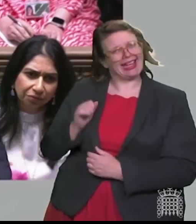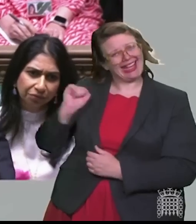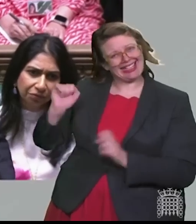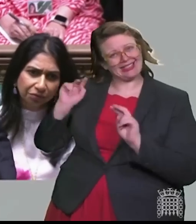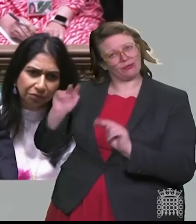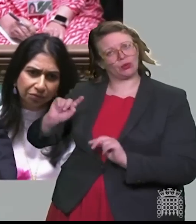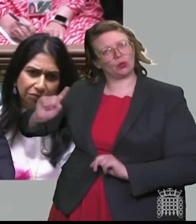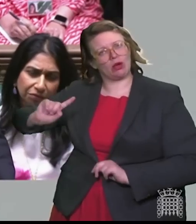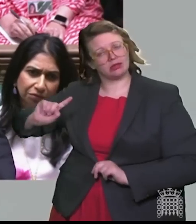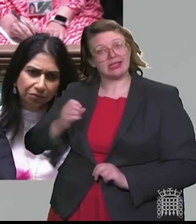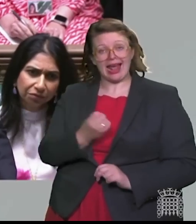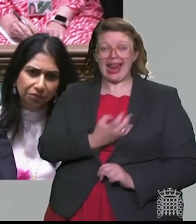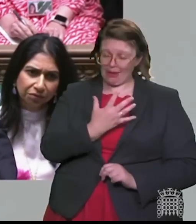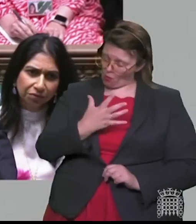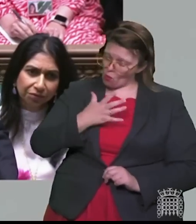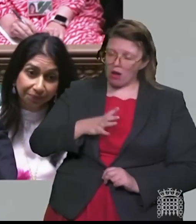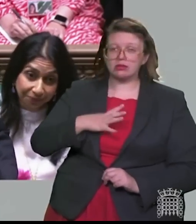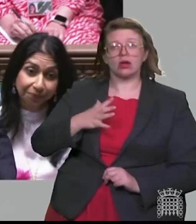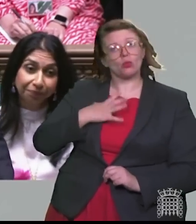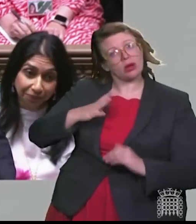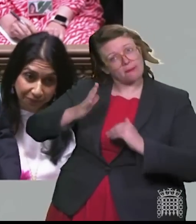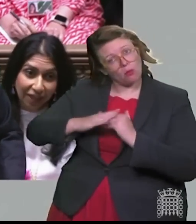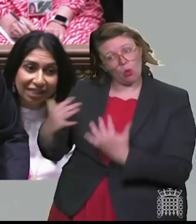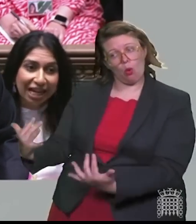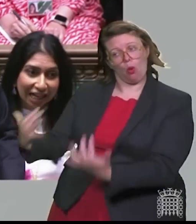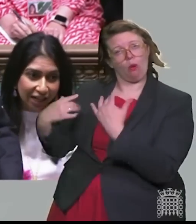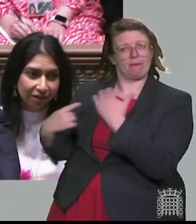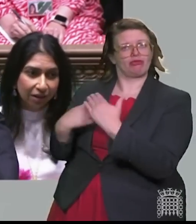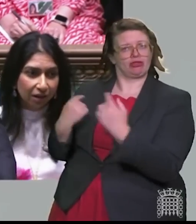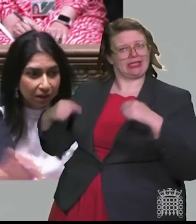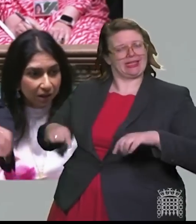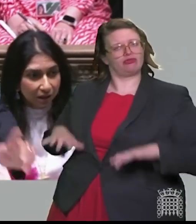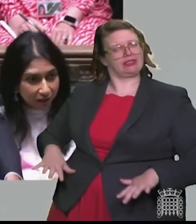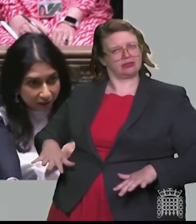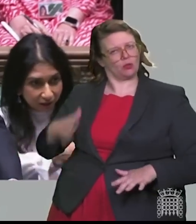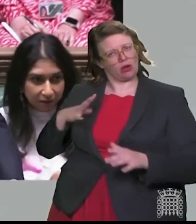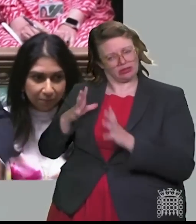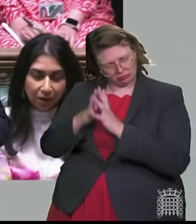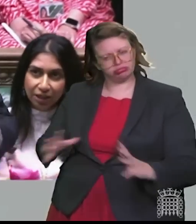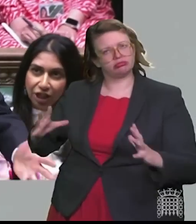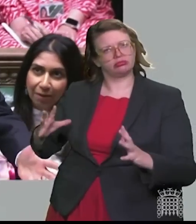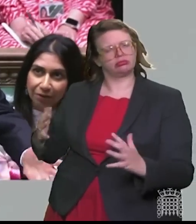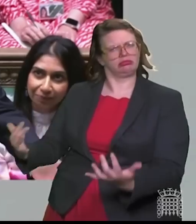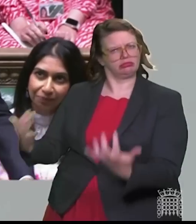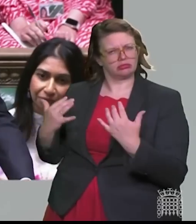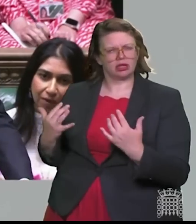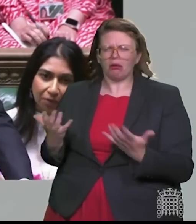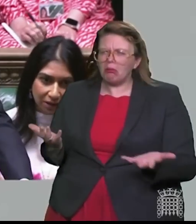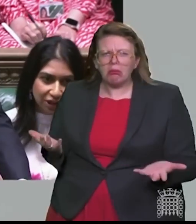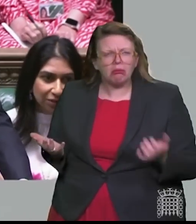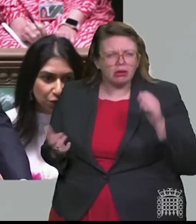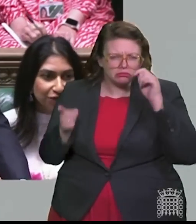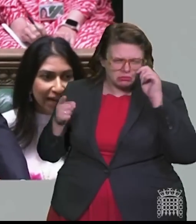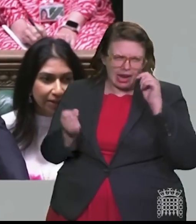that Labour would actually like to see even more people coming to the UK, increasing the numbers. That's not just my view,